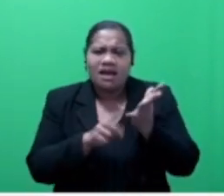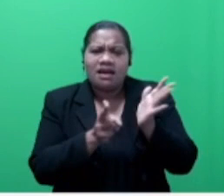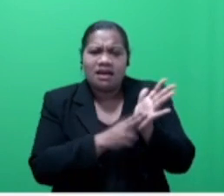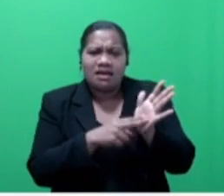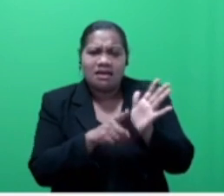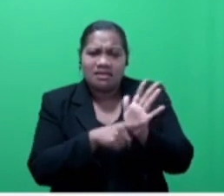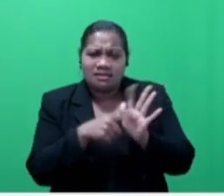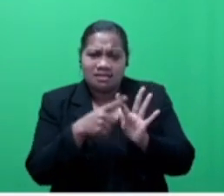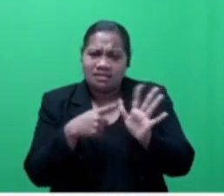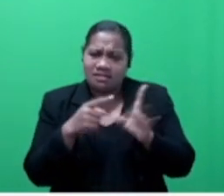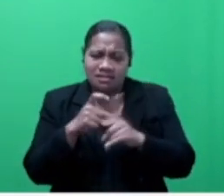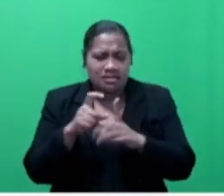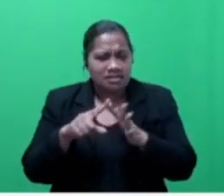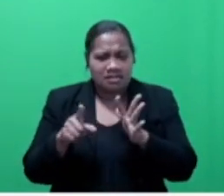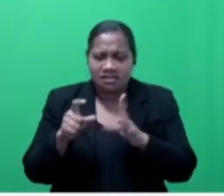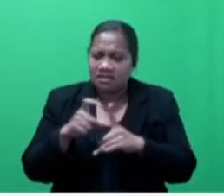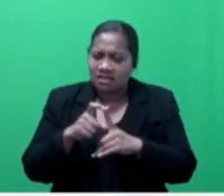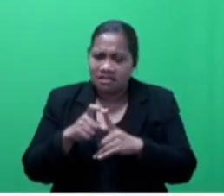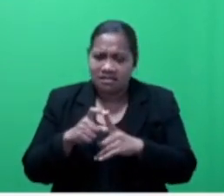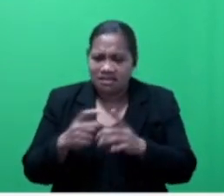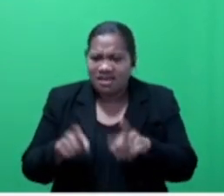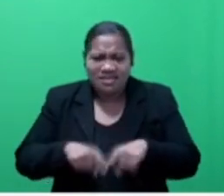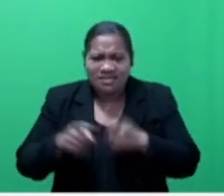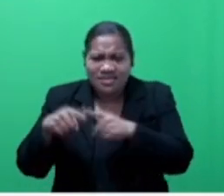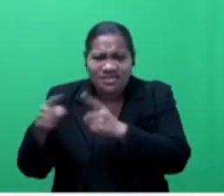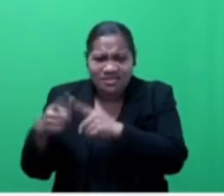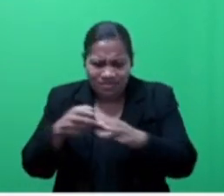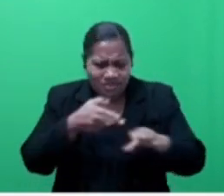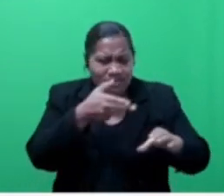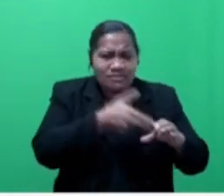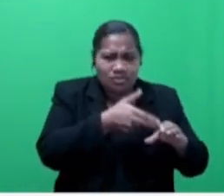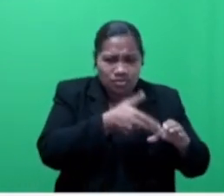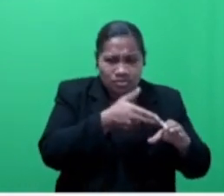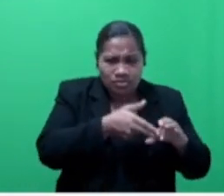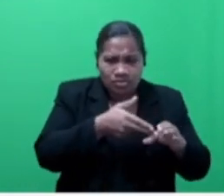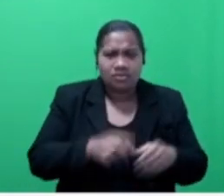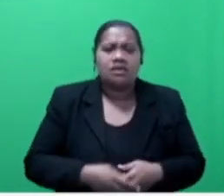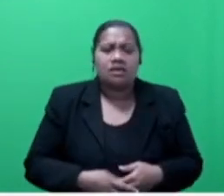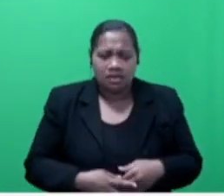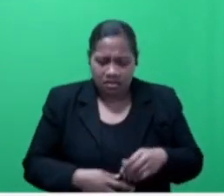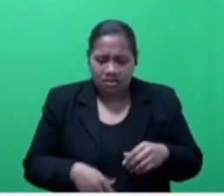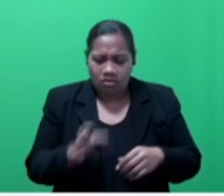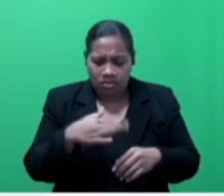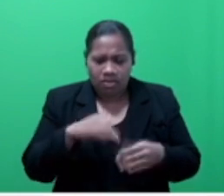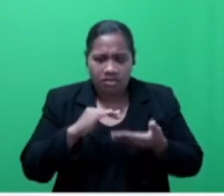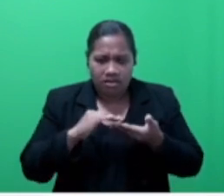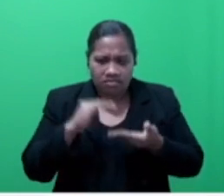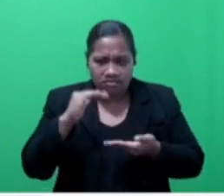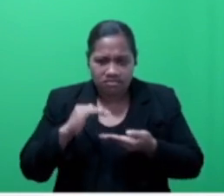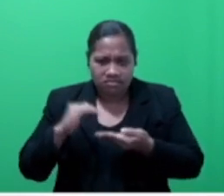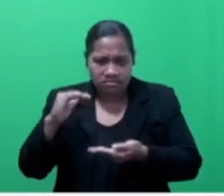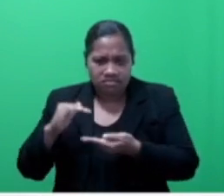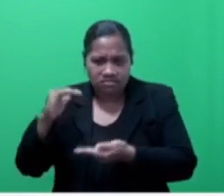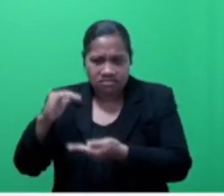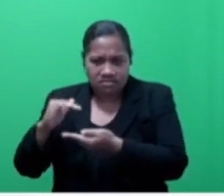plus 1.1%, premix plus 10.7%, kerosene plus 1.1%,